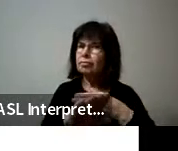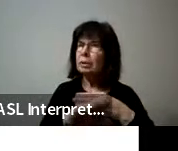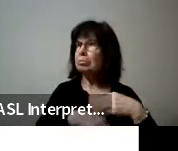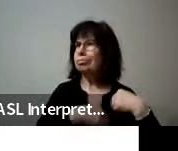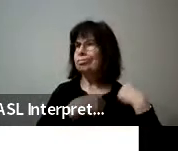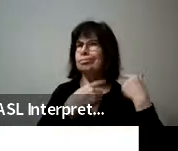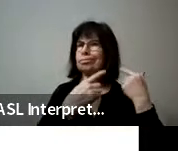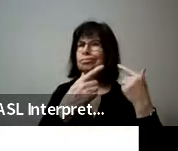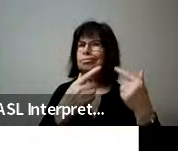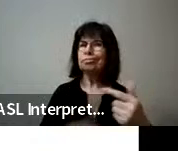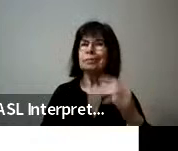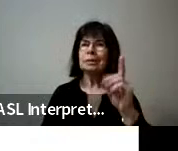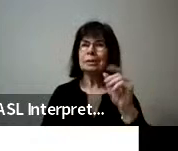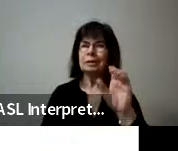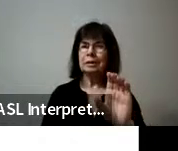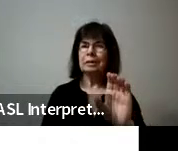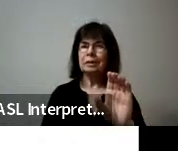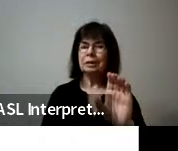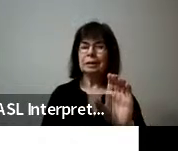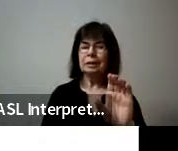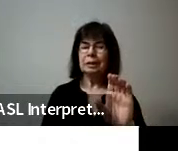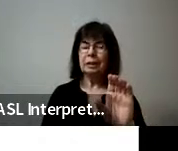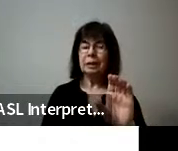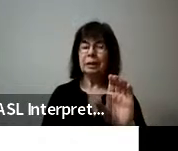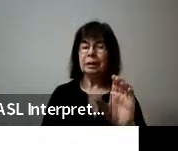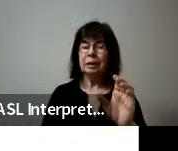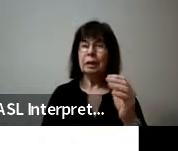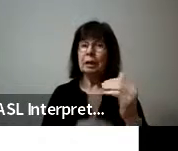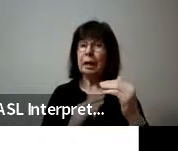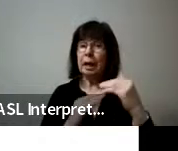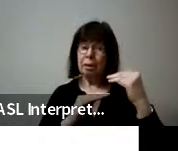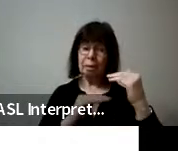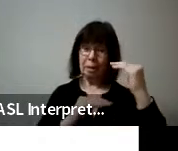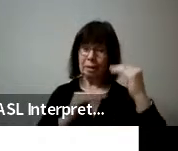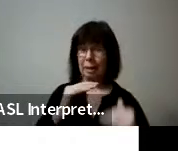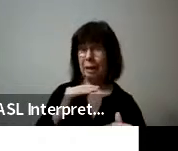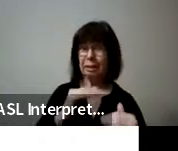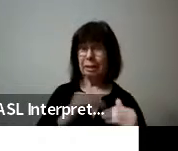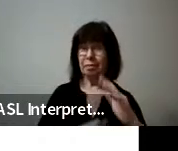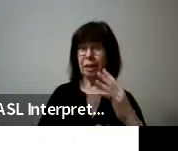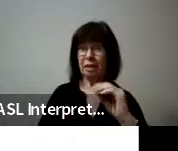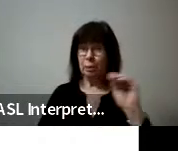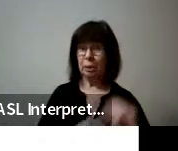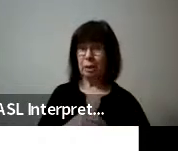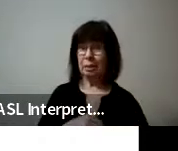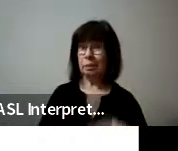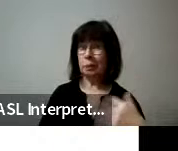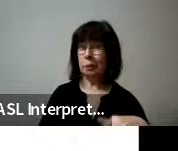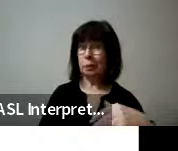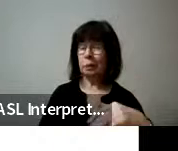December. Now down below that 5% threshold. Next slide, please.